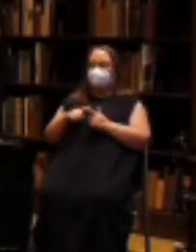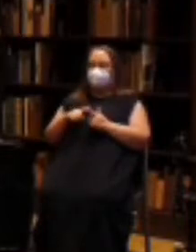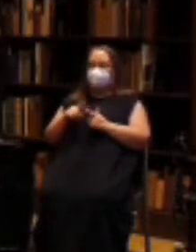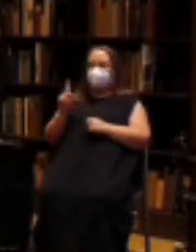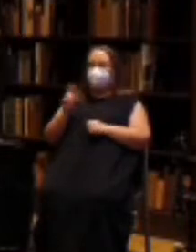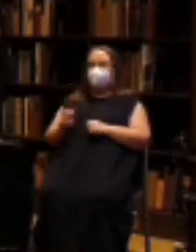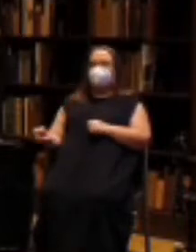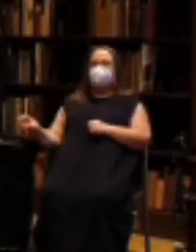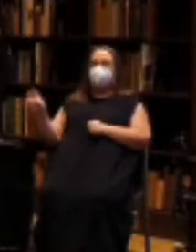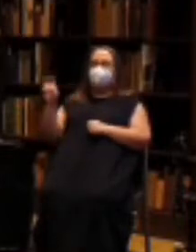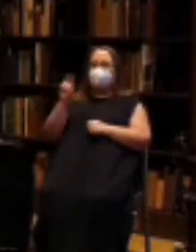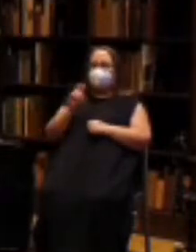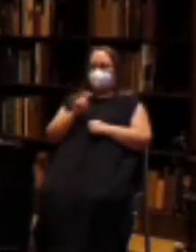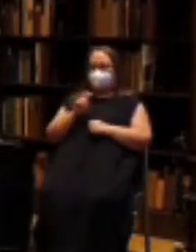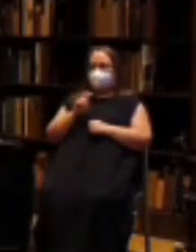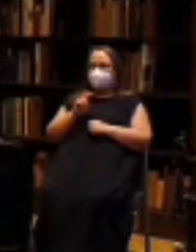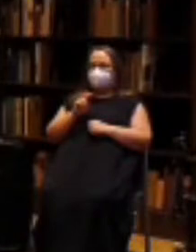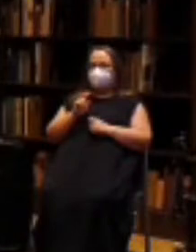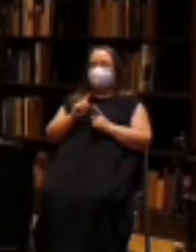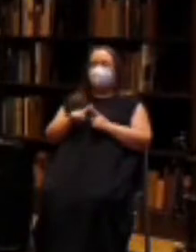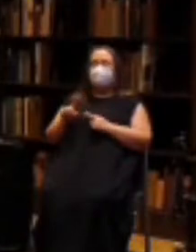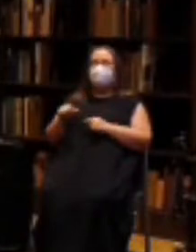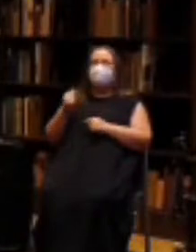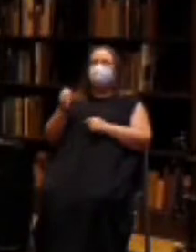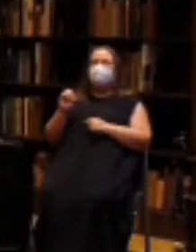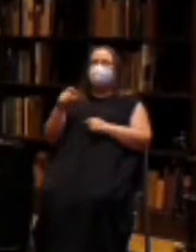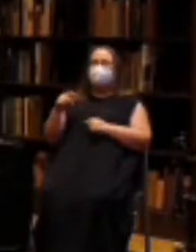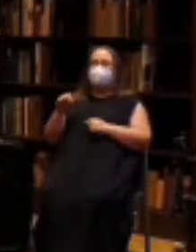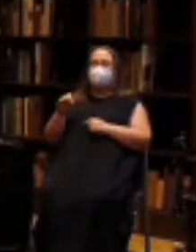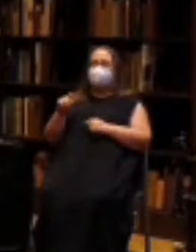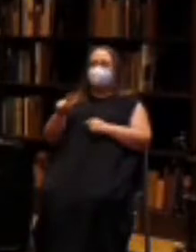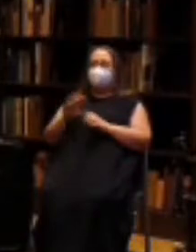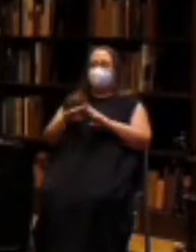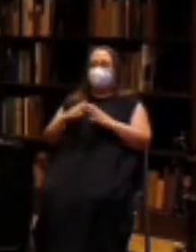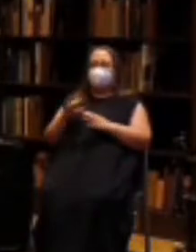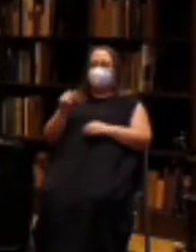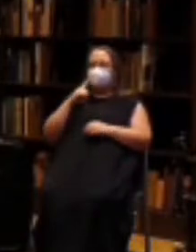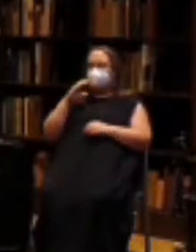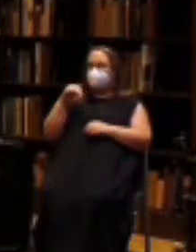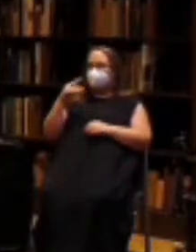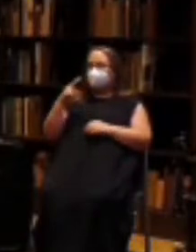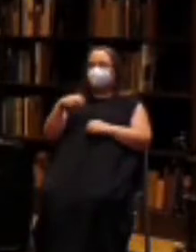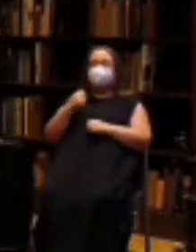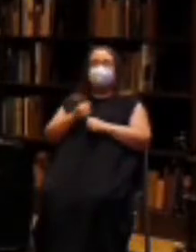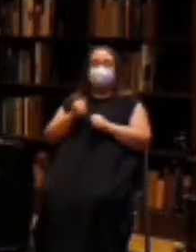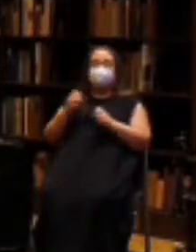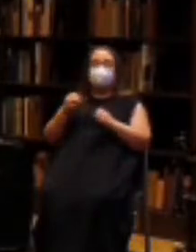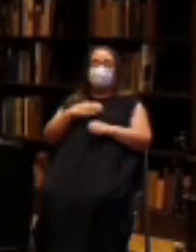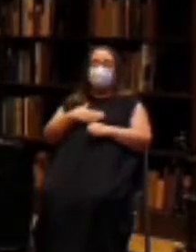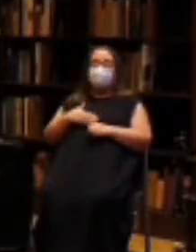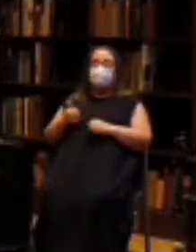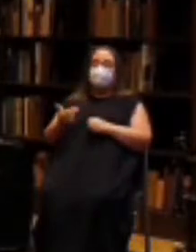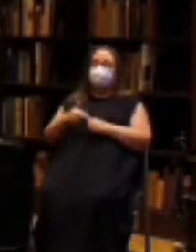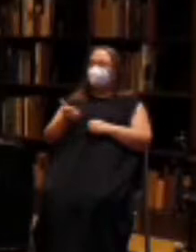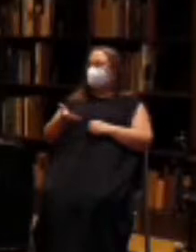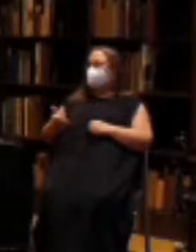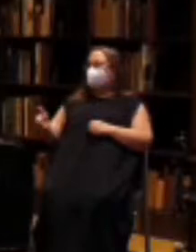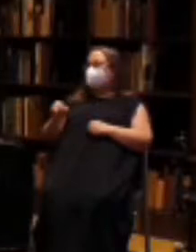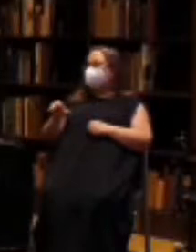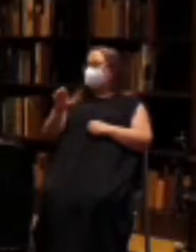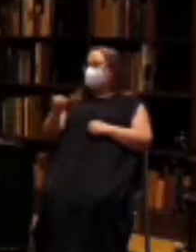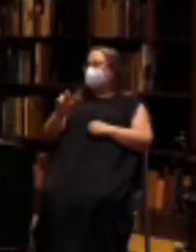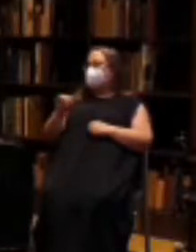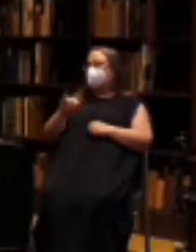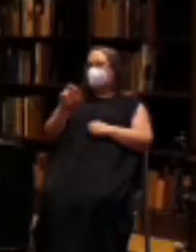to travel around to other Pratt Library branches over the next 2 years. So please join me in welcoming